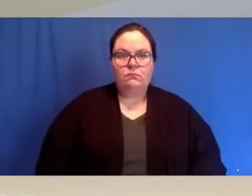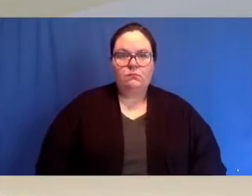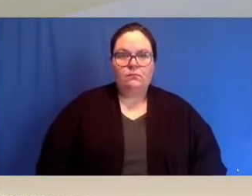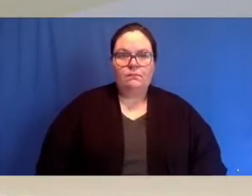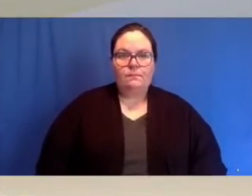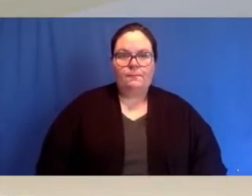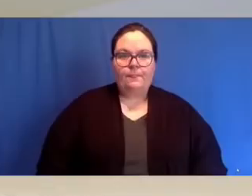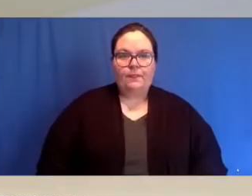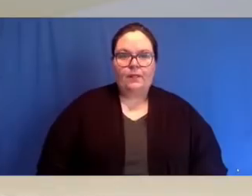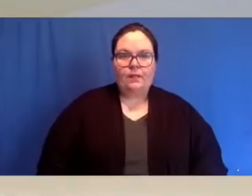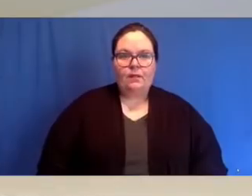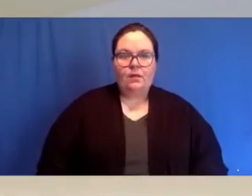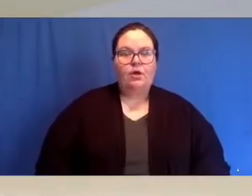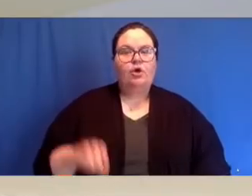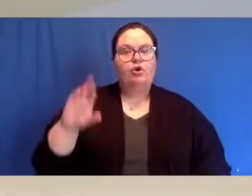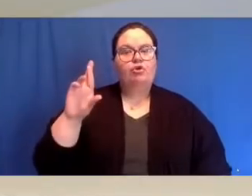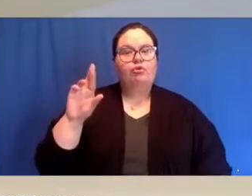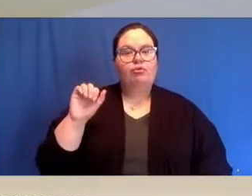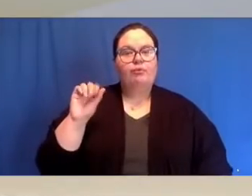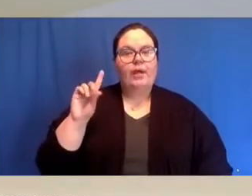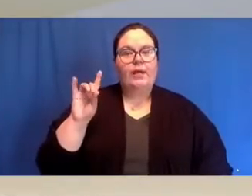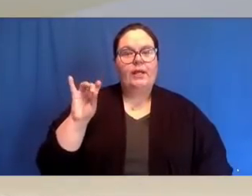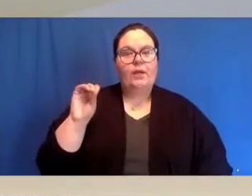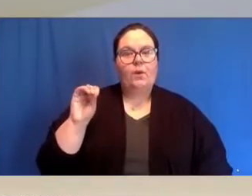Gabrielle Drummond, Radio Canada.